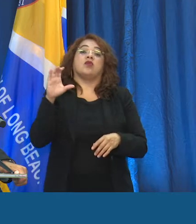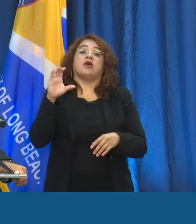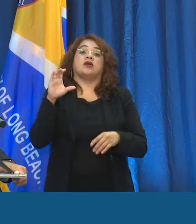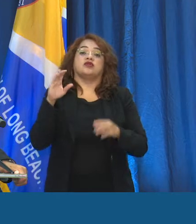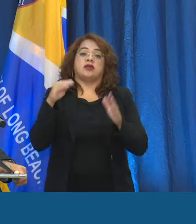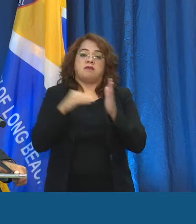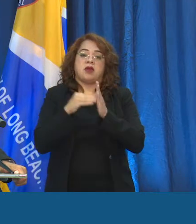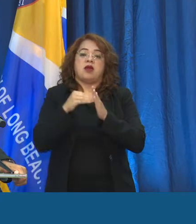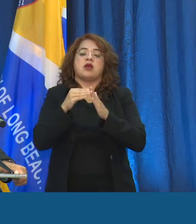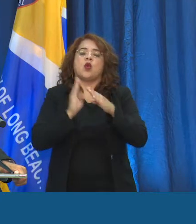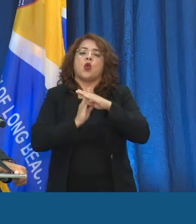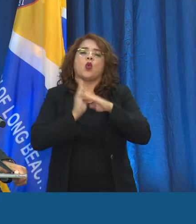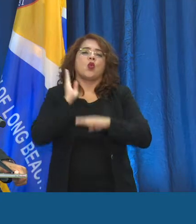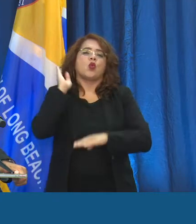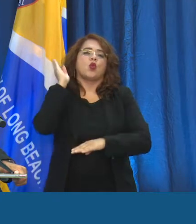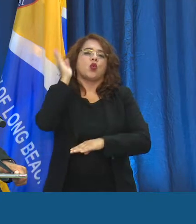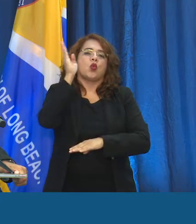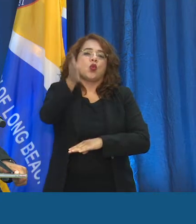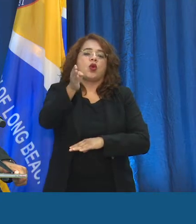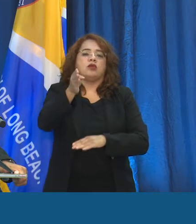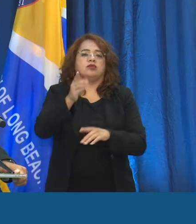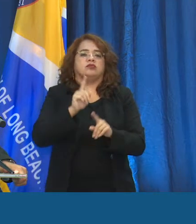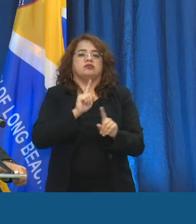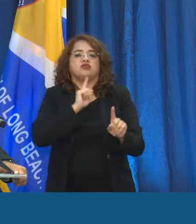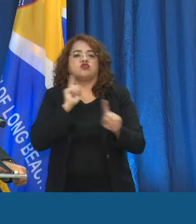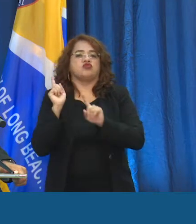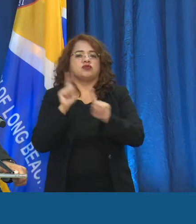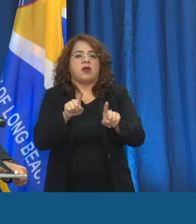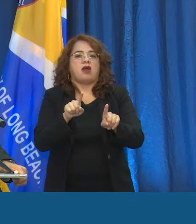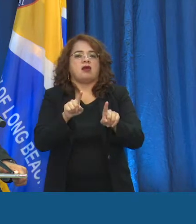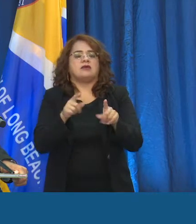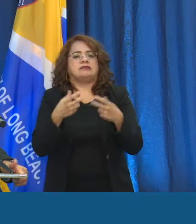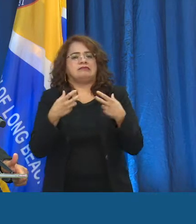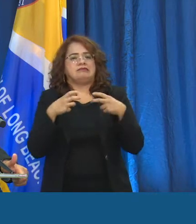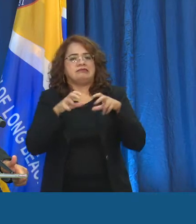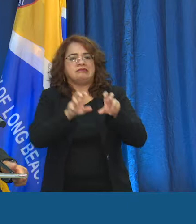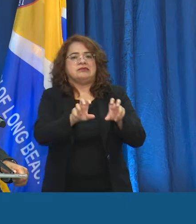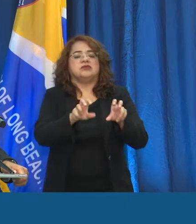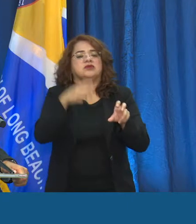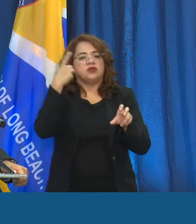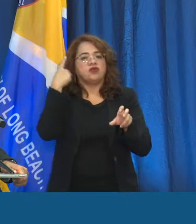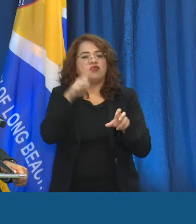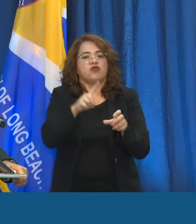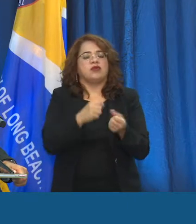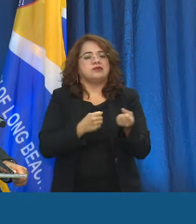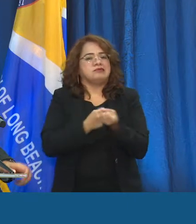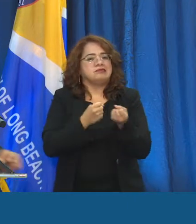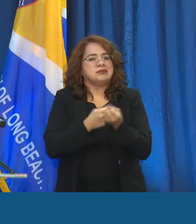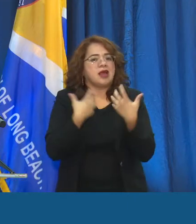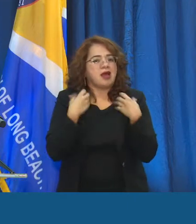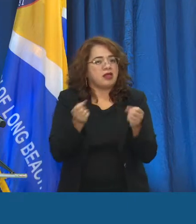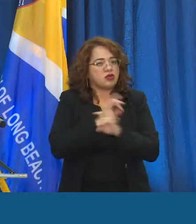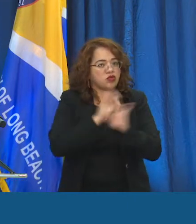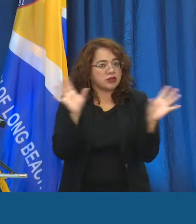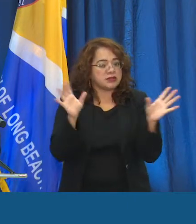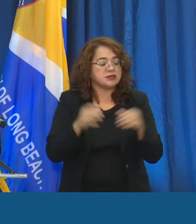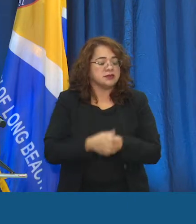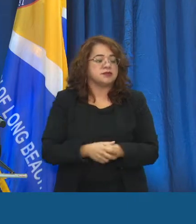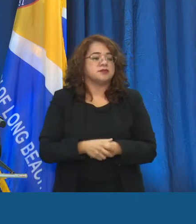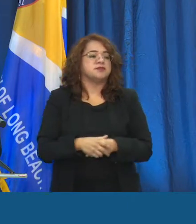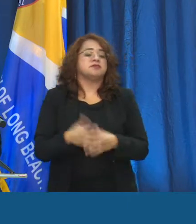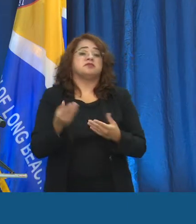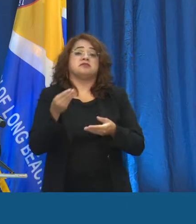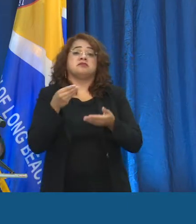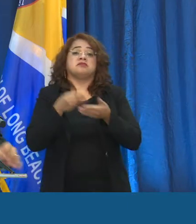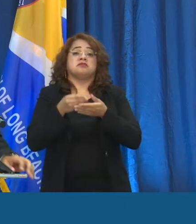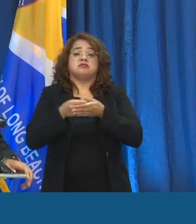million to respond to this health crisis. Now, a lot of those resources will be, of course, reimbursed